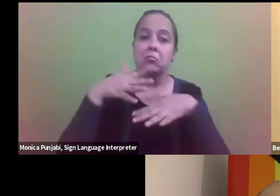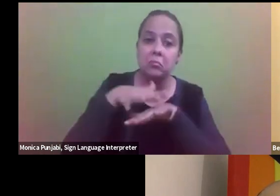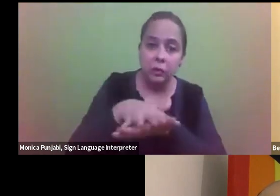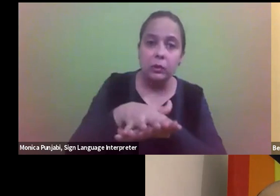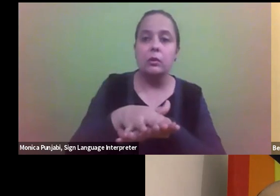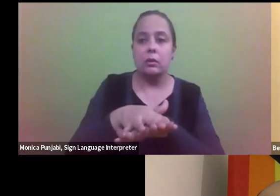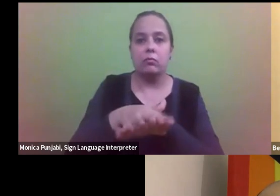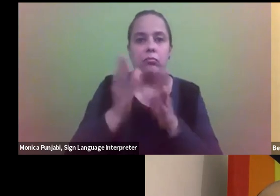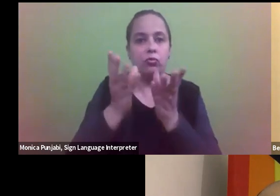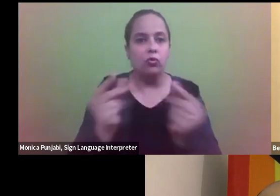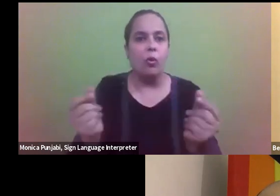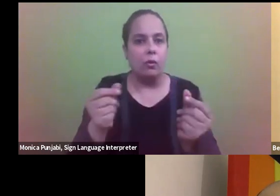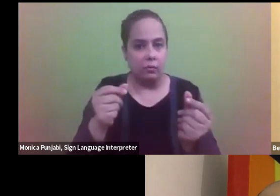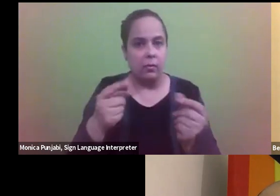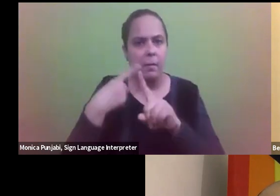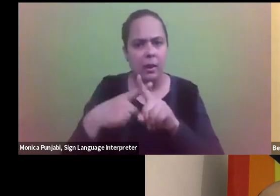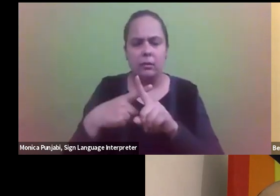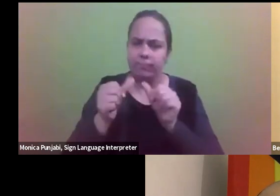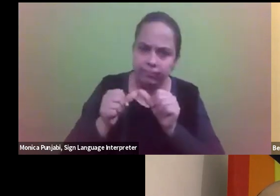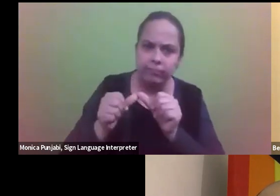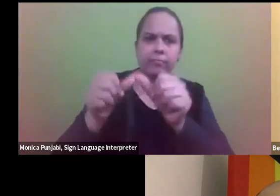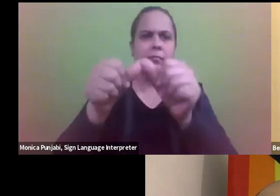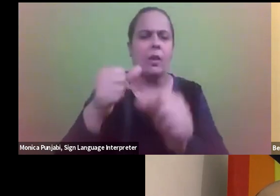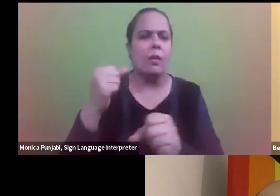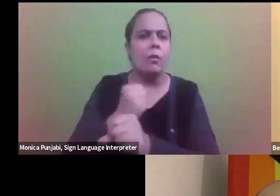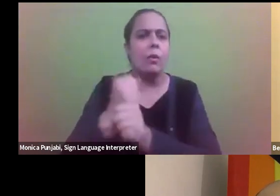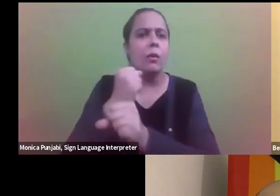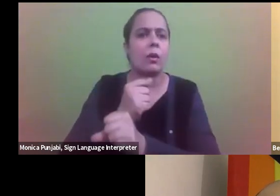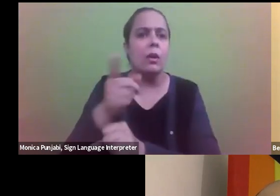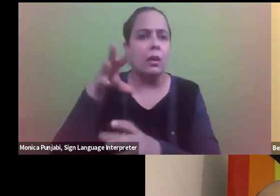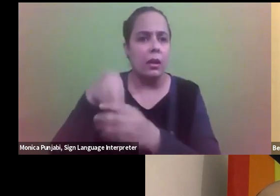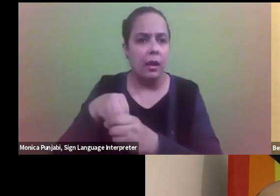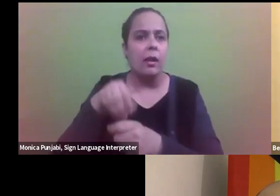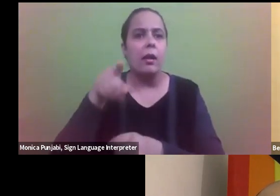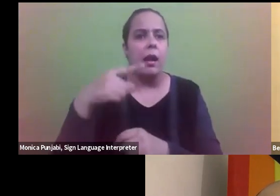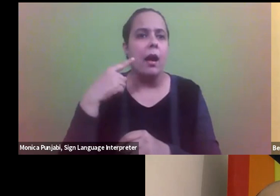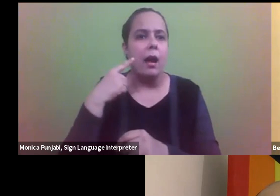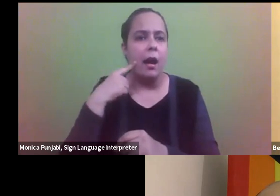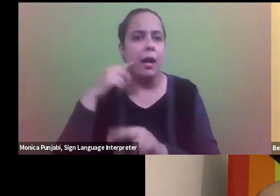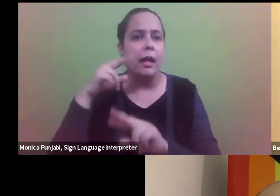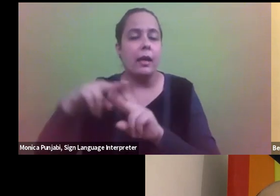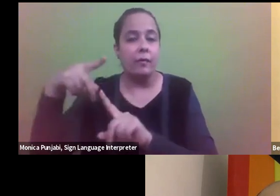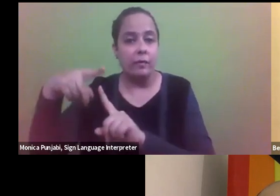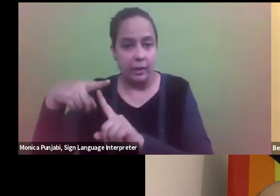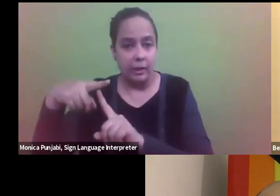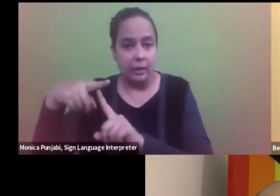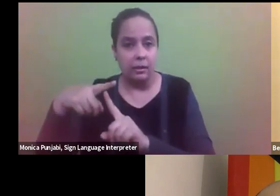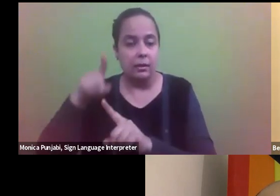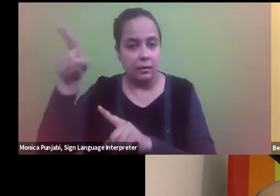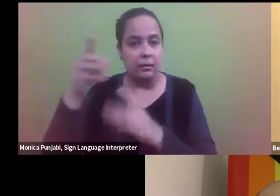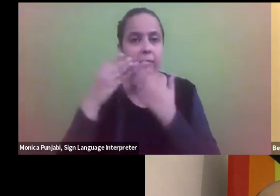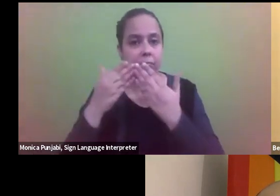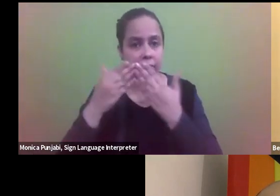Fortune 100 clients. An MBA from the Indian Institute of Foreign Trade, Kanishka is also a